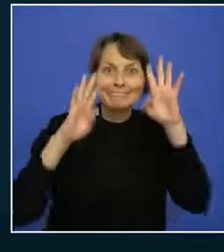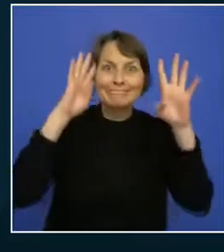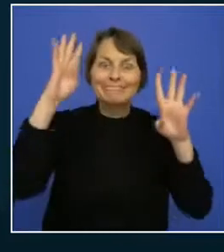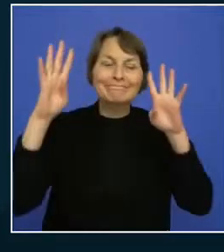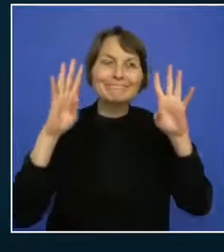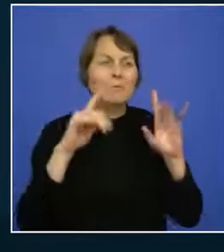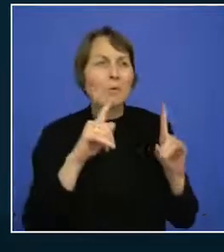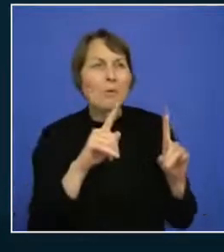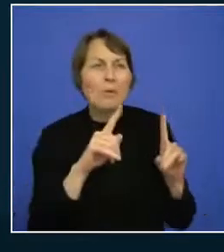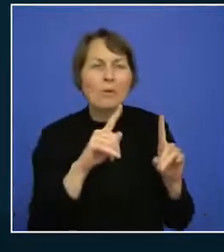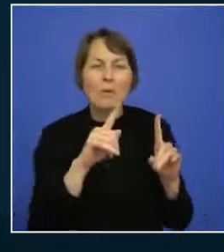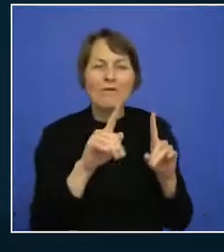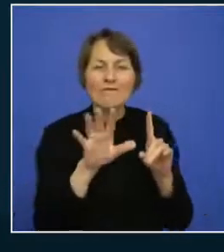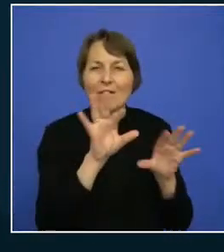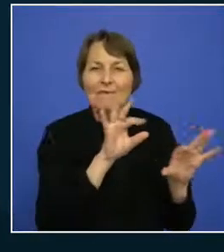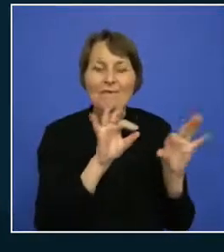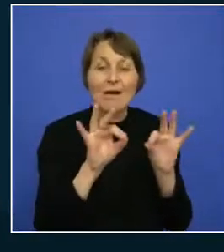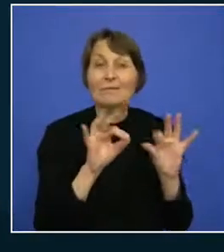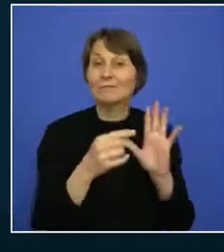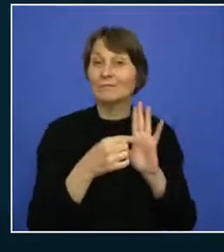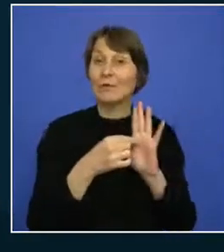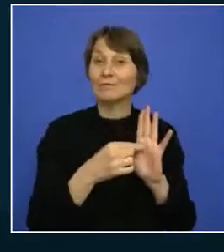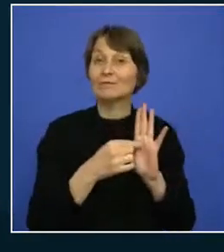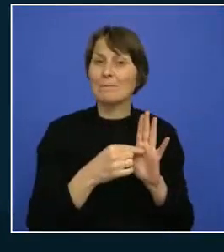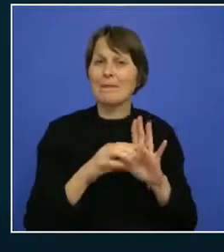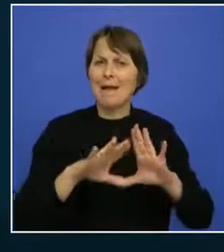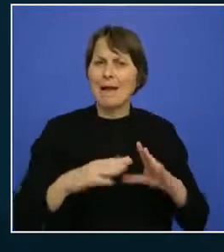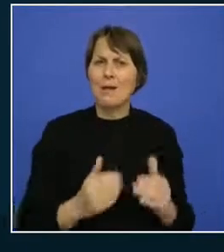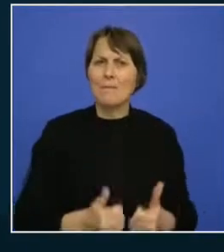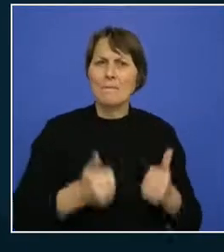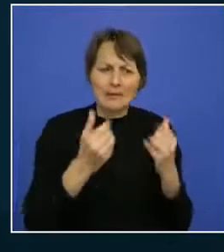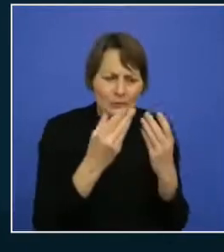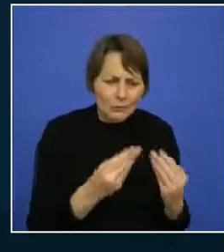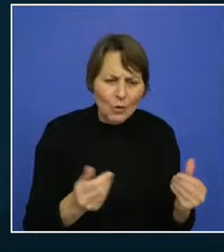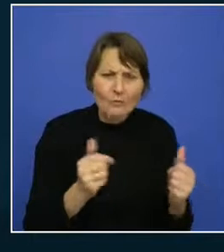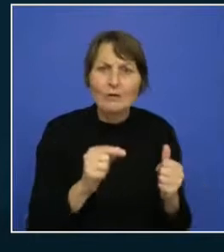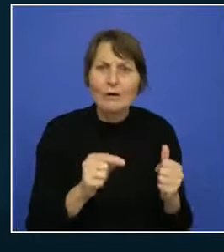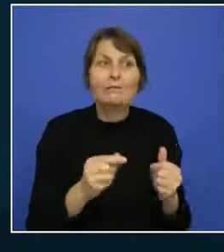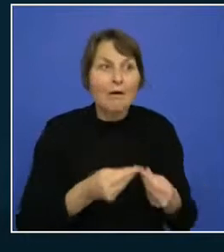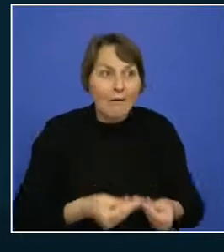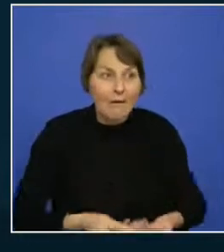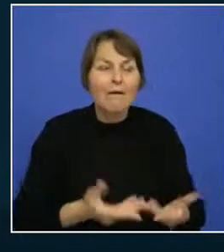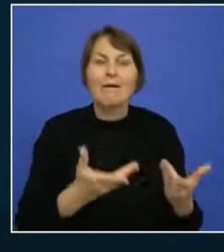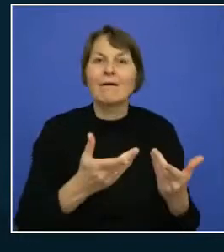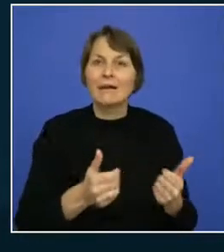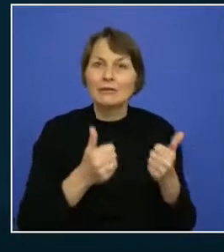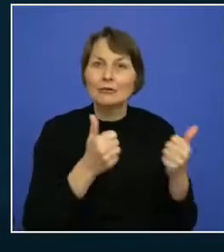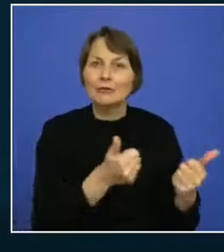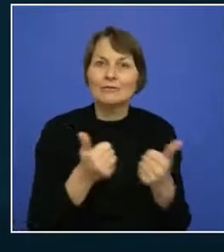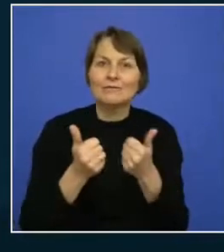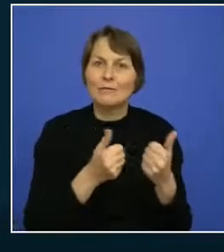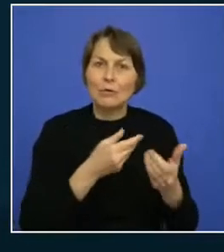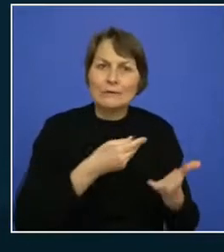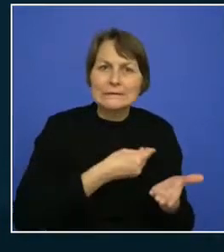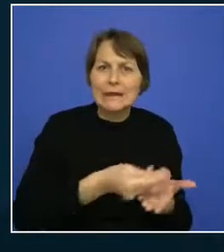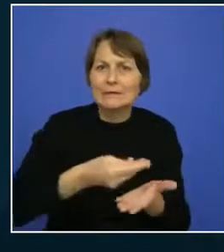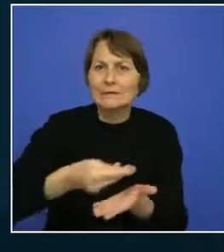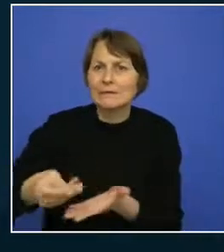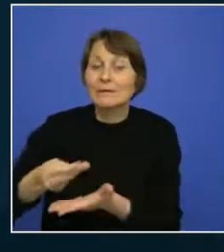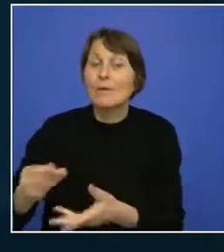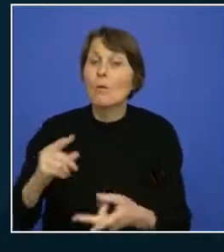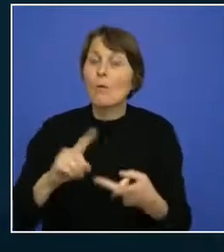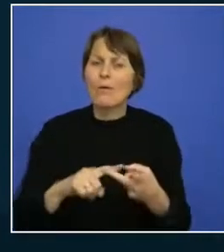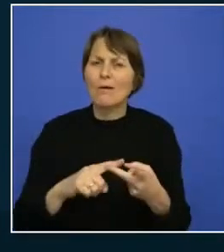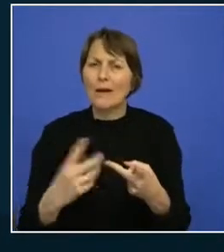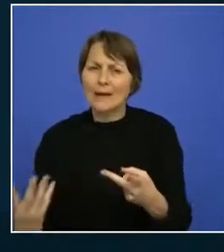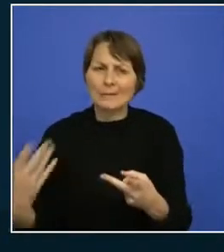finding commercial solutions that are out there and find new ways to incorporate them and to help